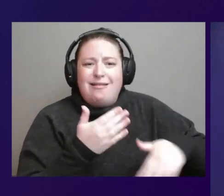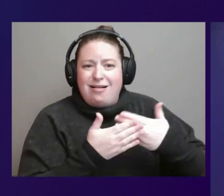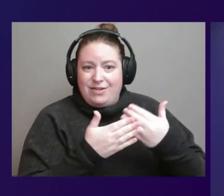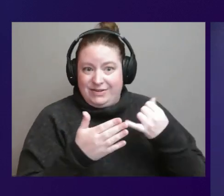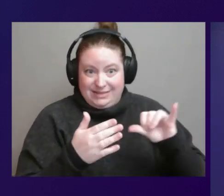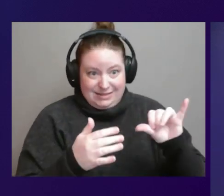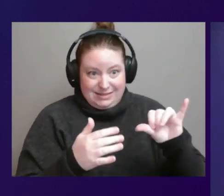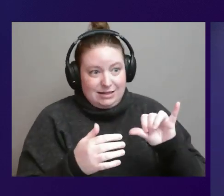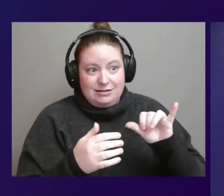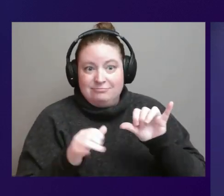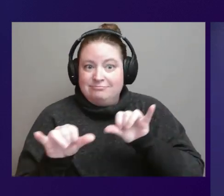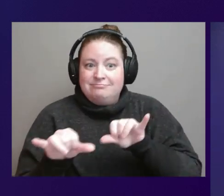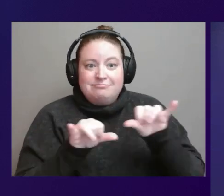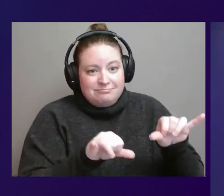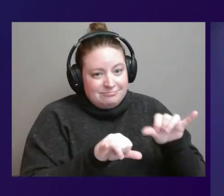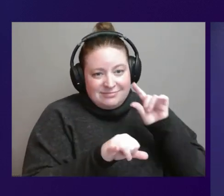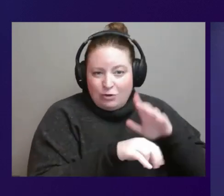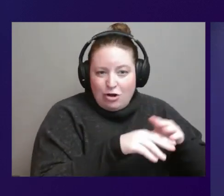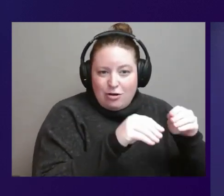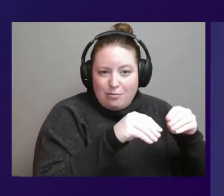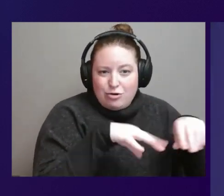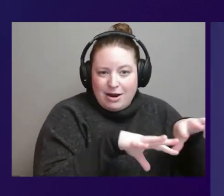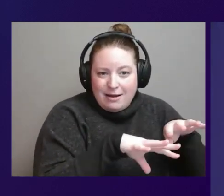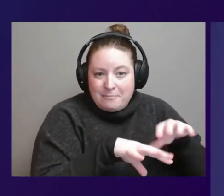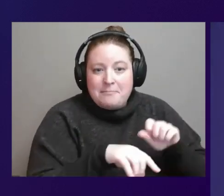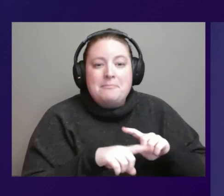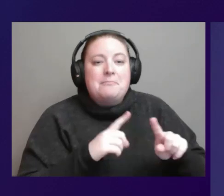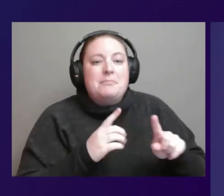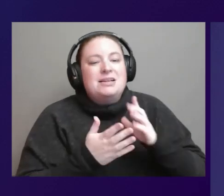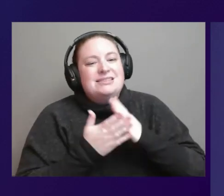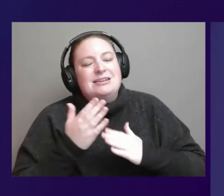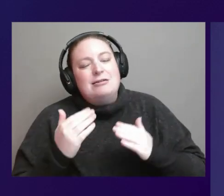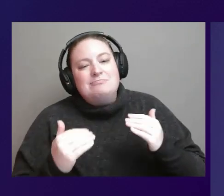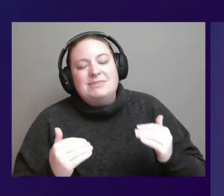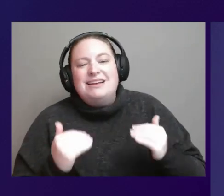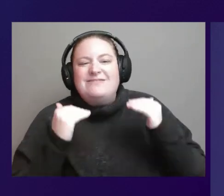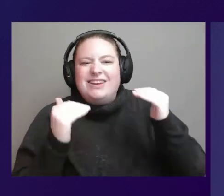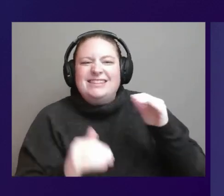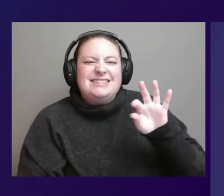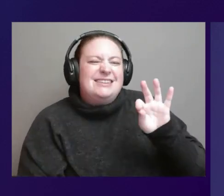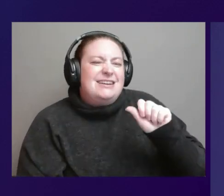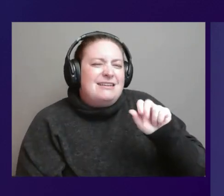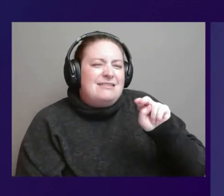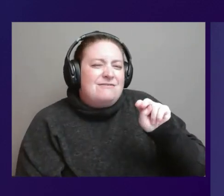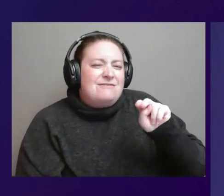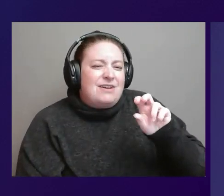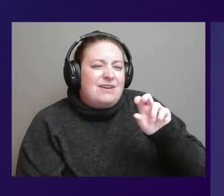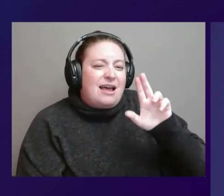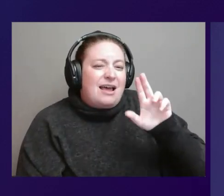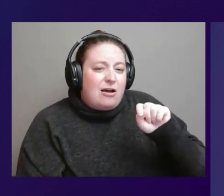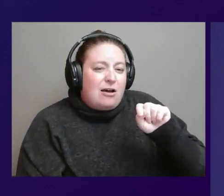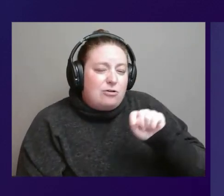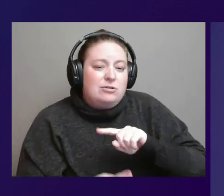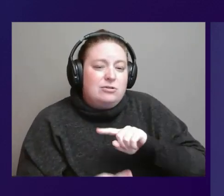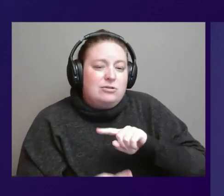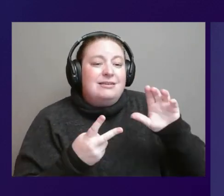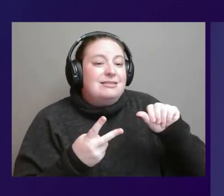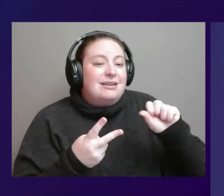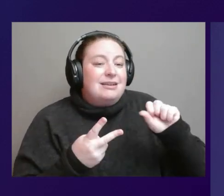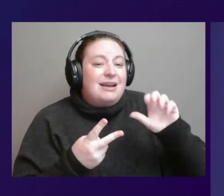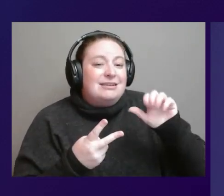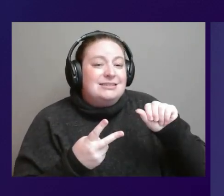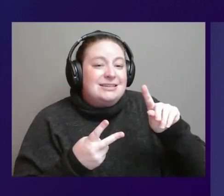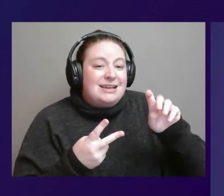on-prem setup. But some of the other advanced things like fan-outs, cascades, all of those configurations still work. You can still do